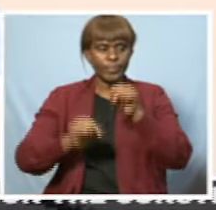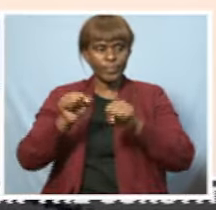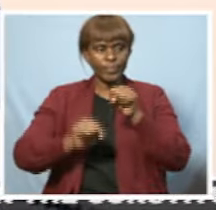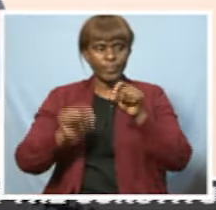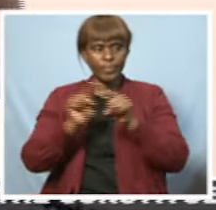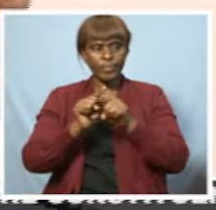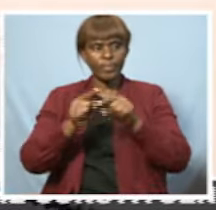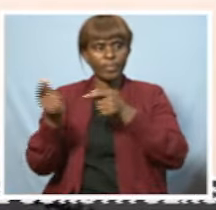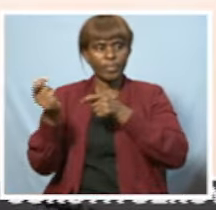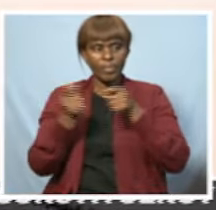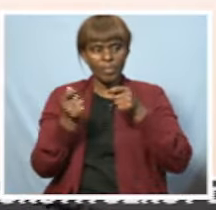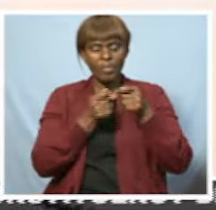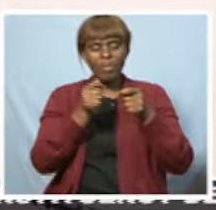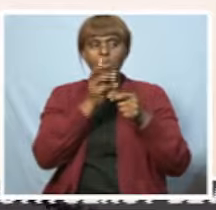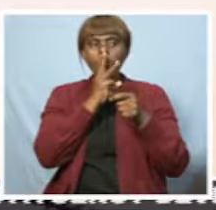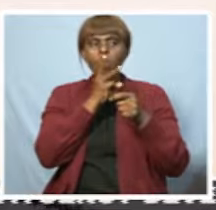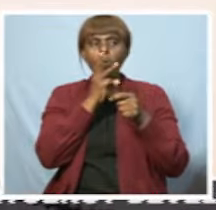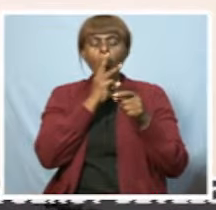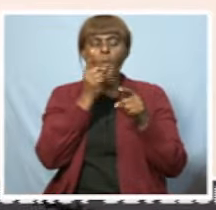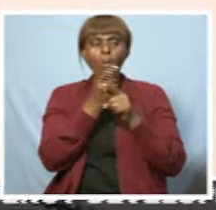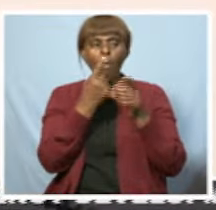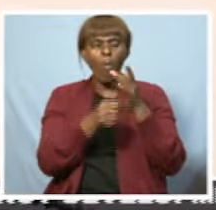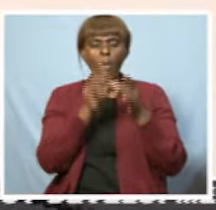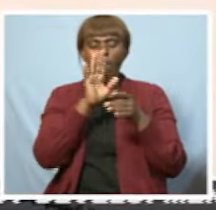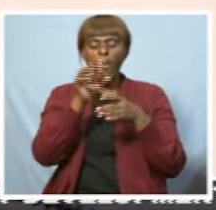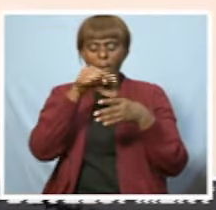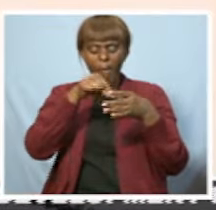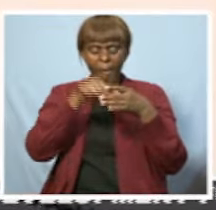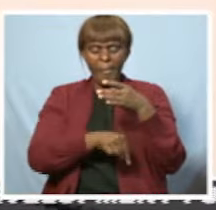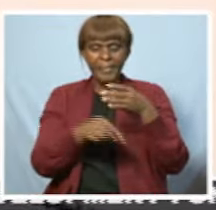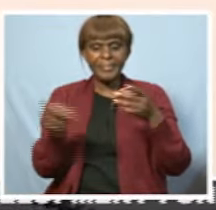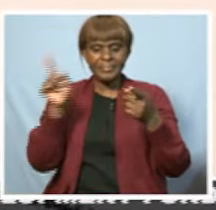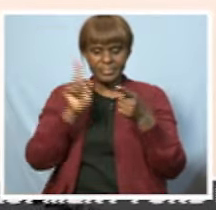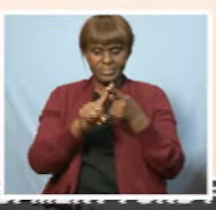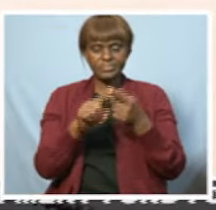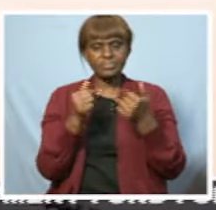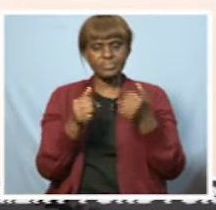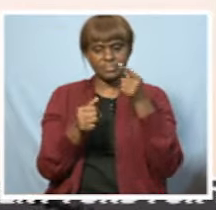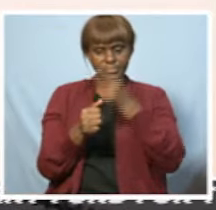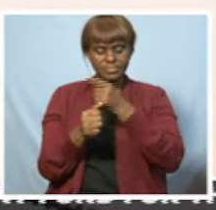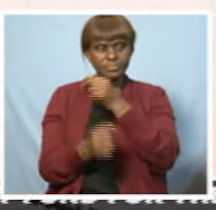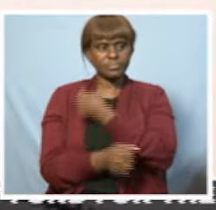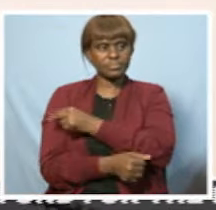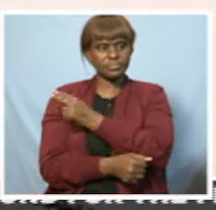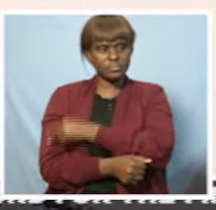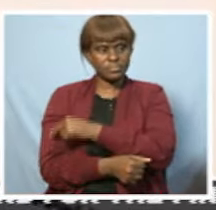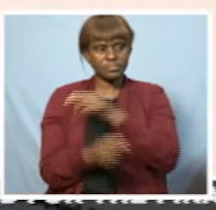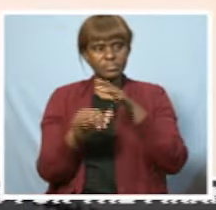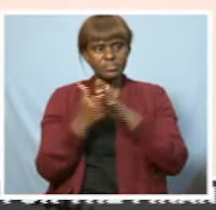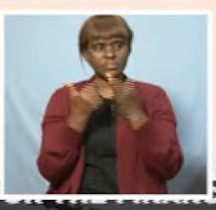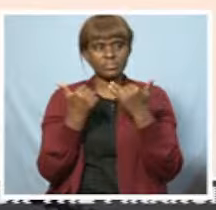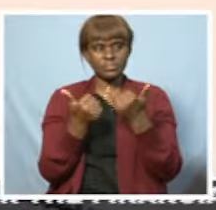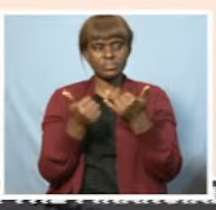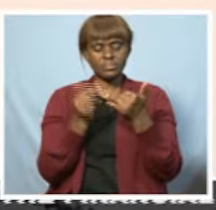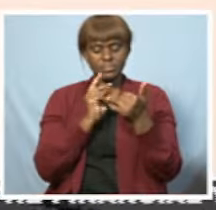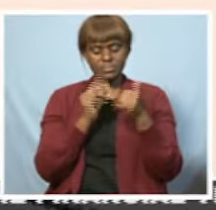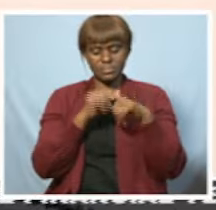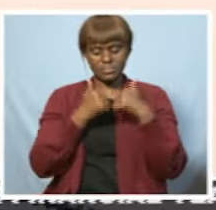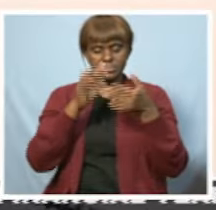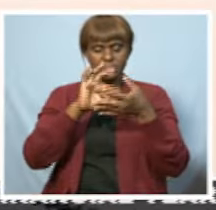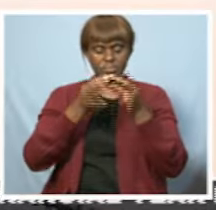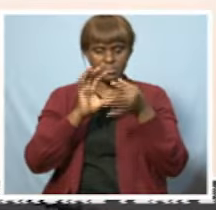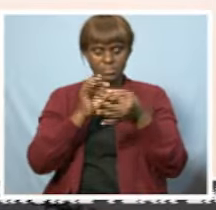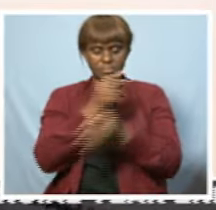the lines of water from that borehole up to the clinic. That's how now we connected the